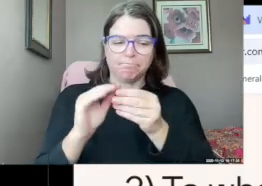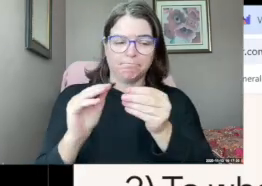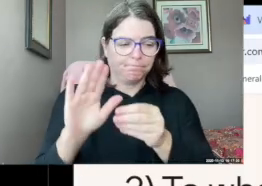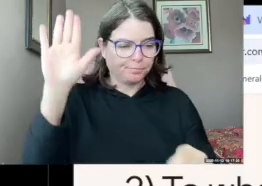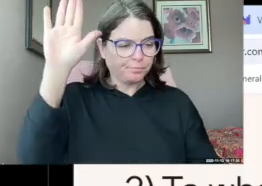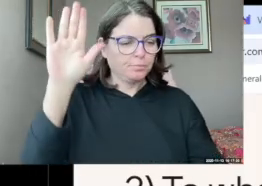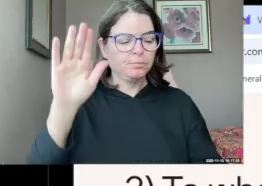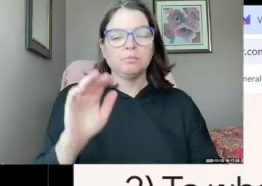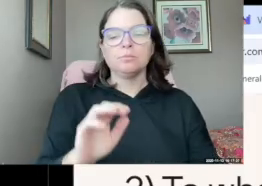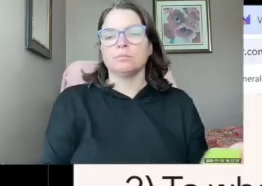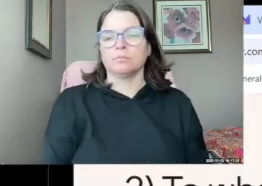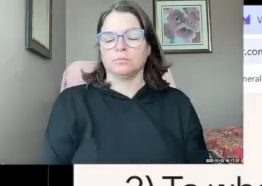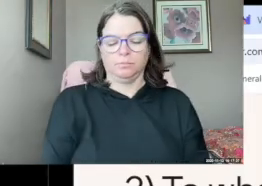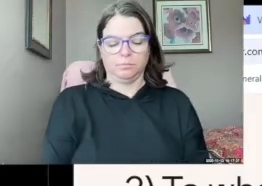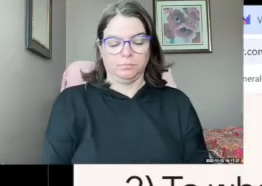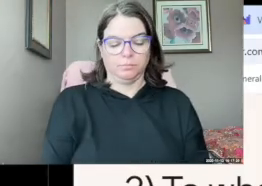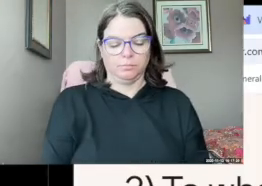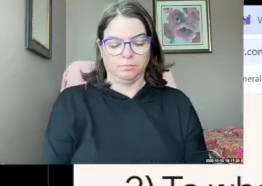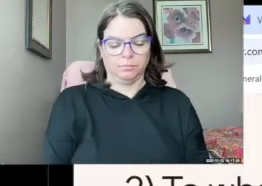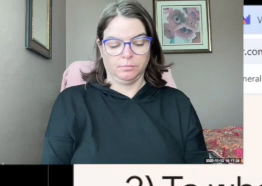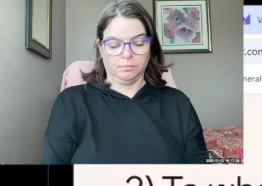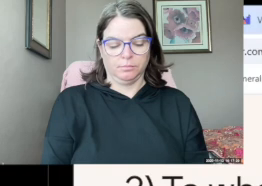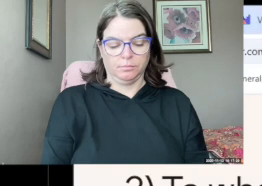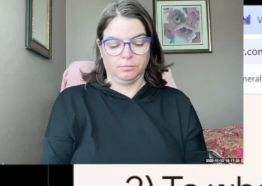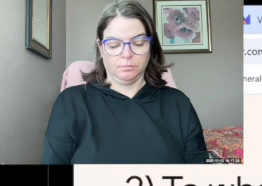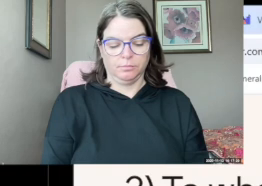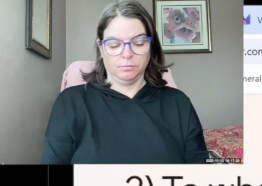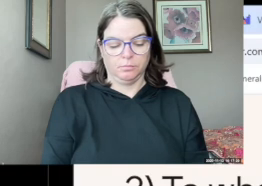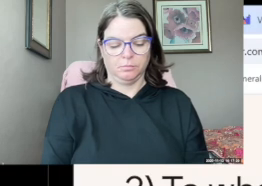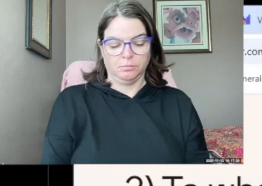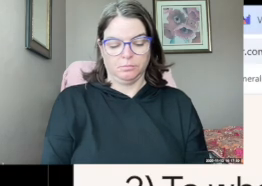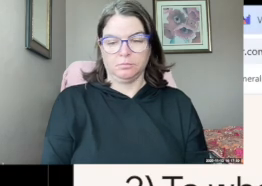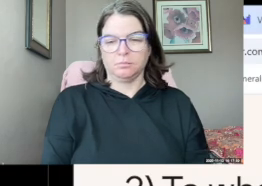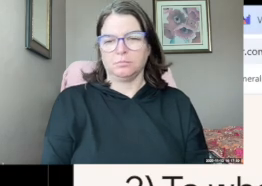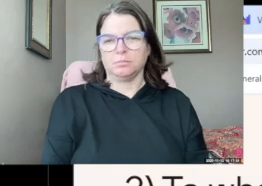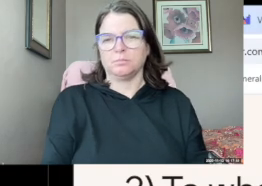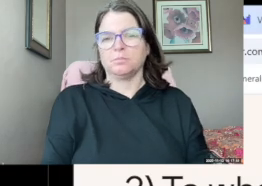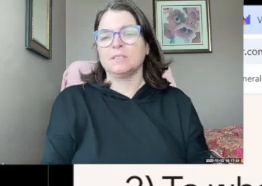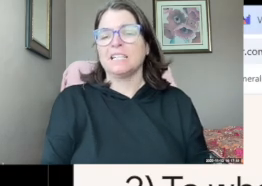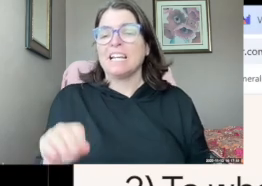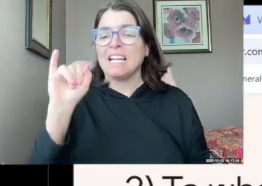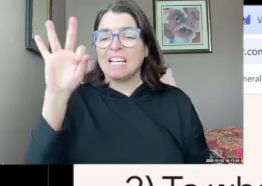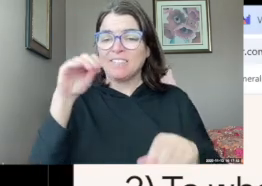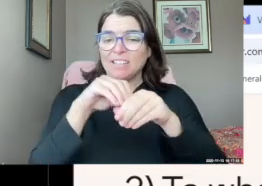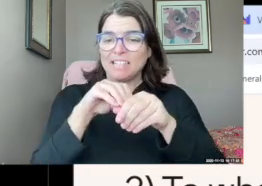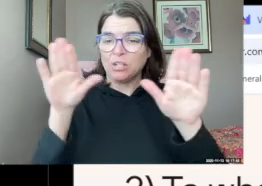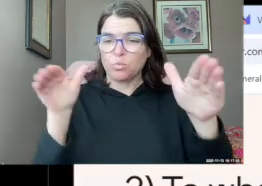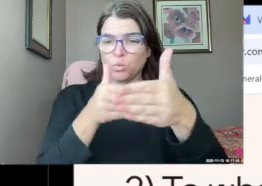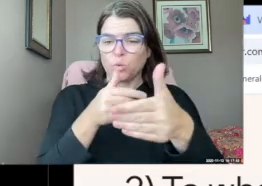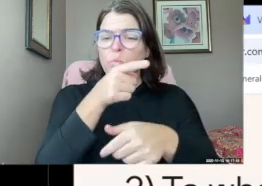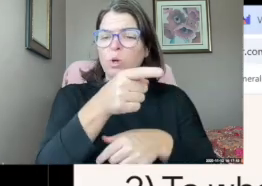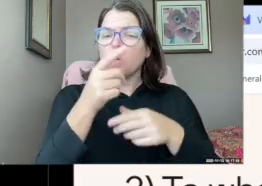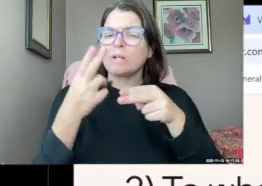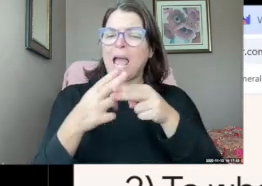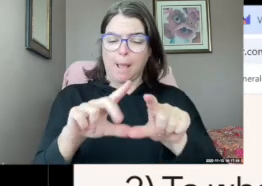would like to. For those in the Sierra hearing room, you can show your name tent with your name on it when you have a